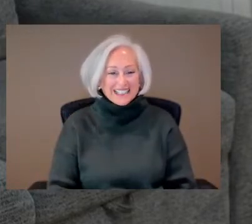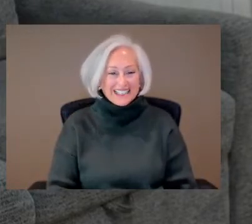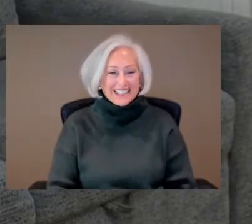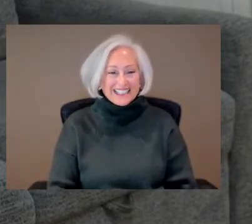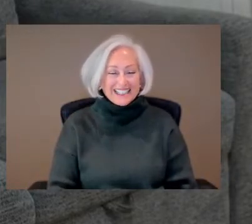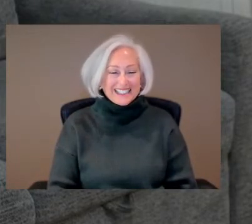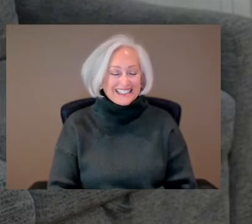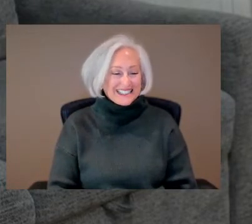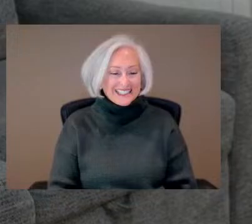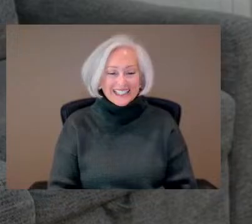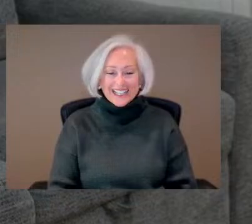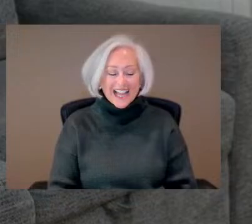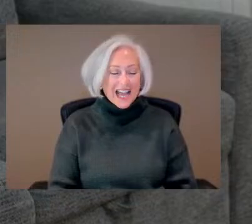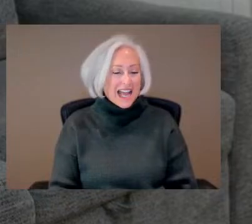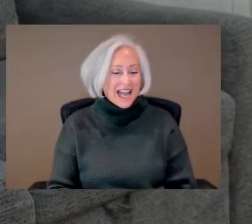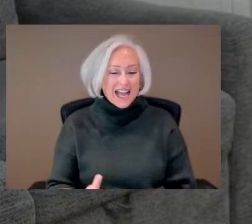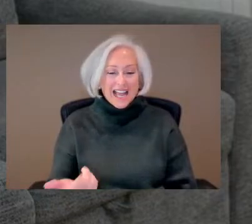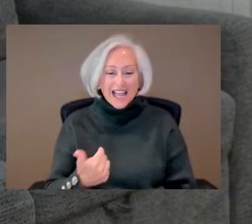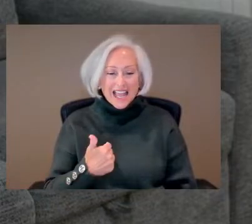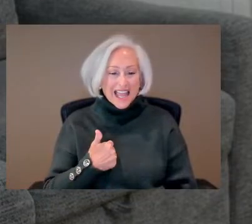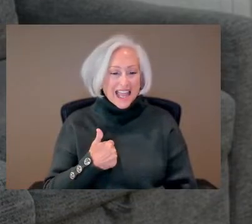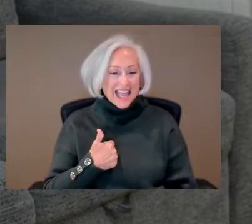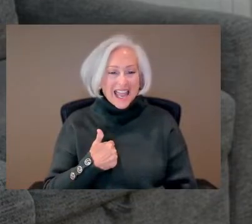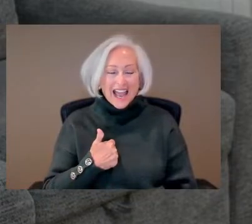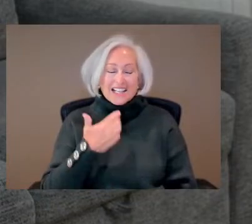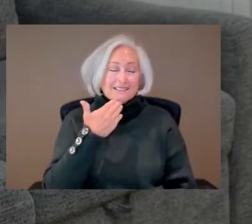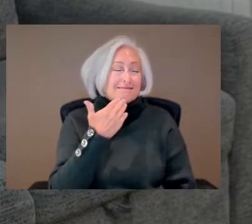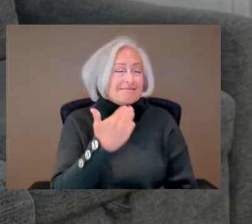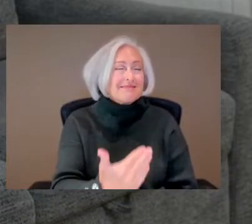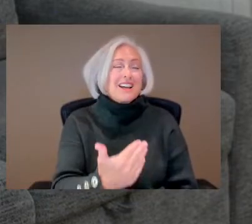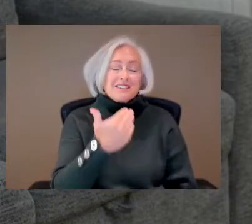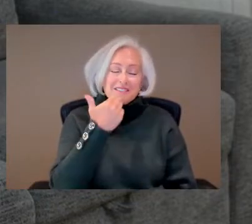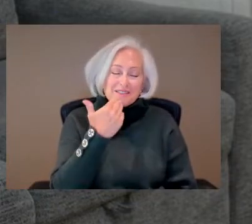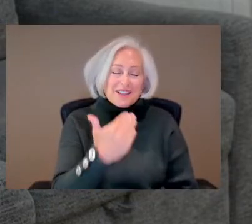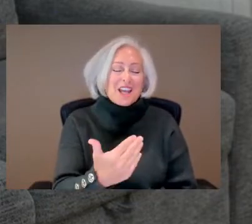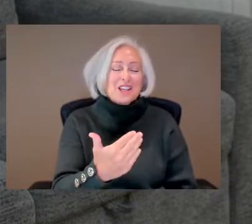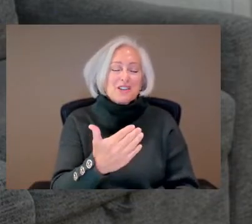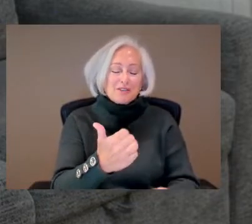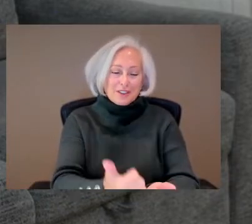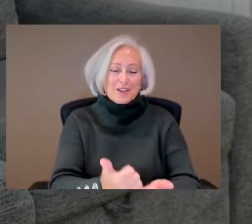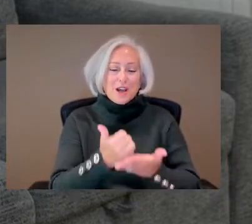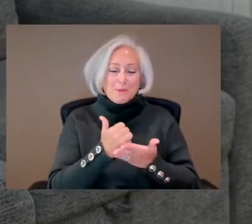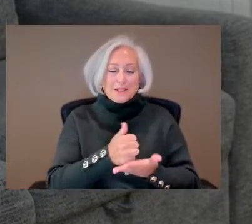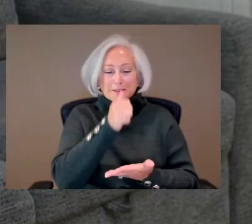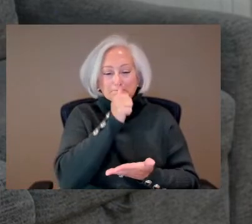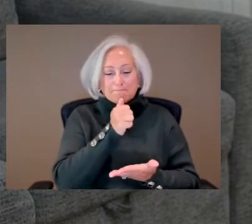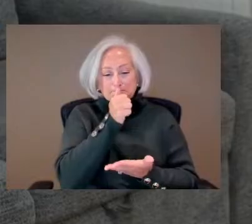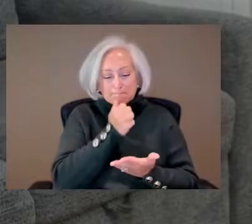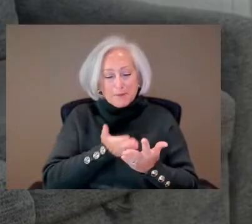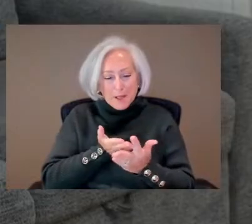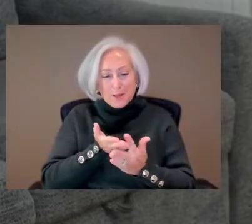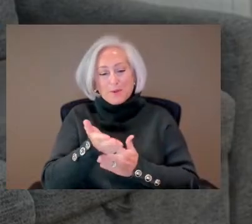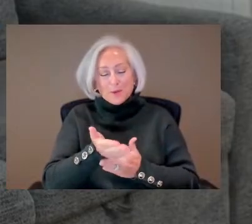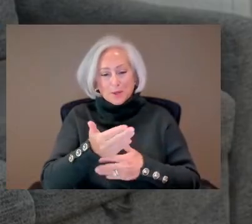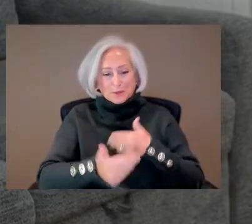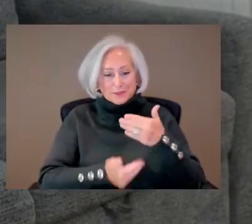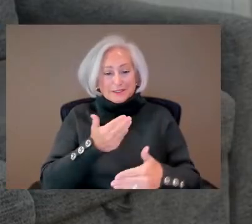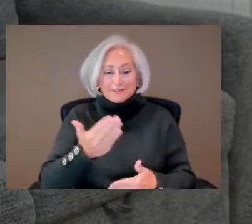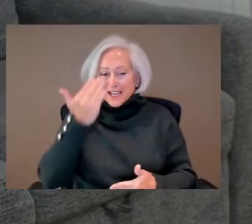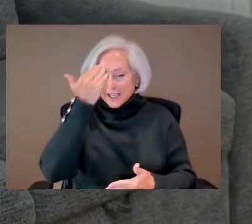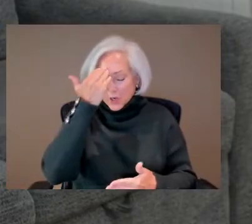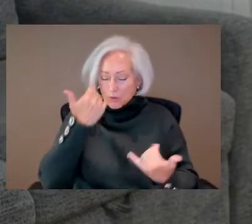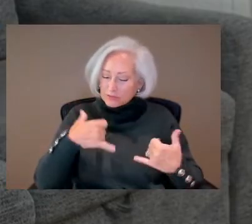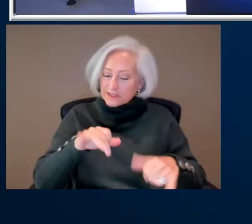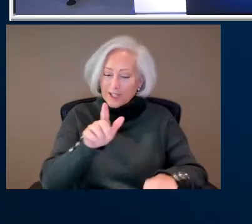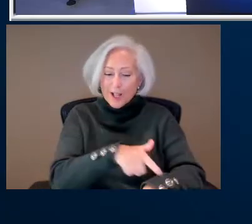and I just thank you for getting us through it. And I know that I still have a long journey ahead of me